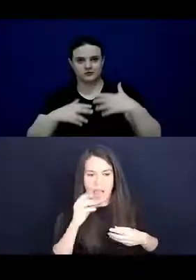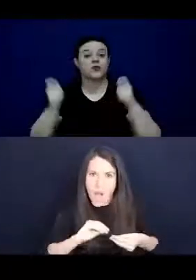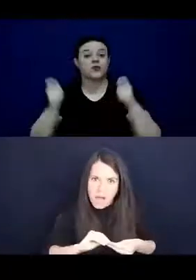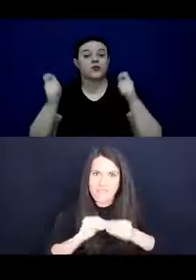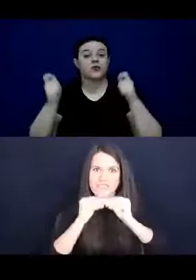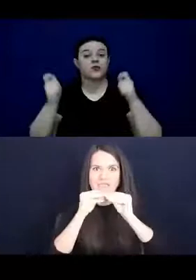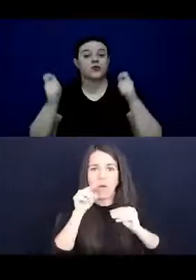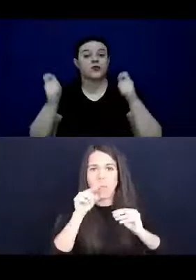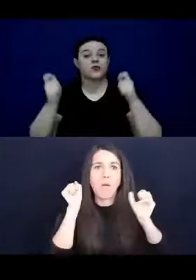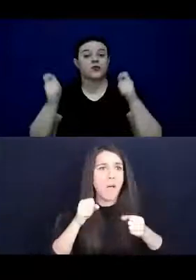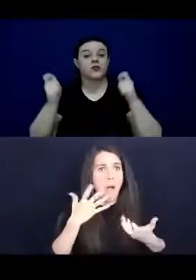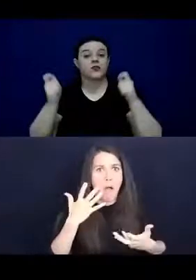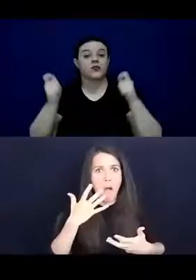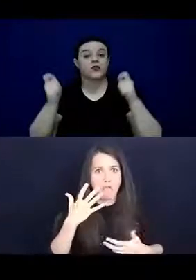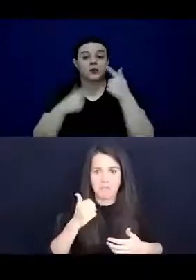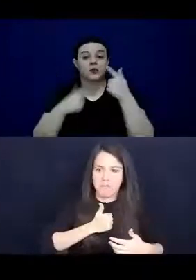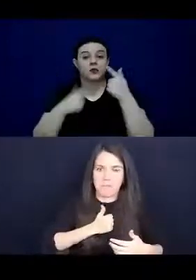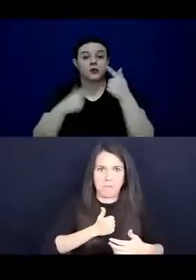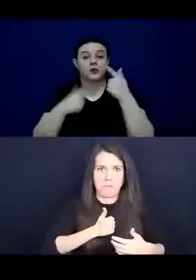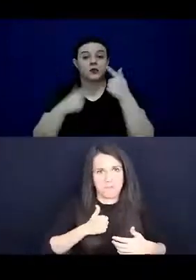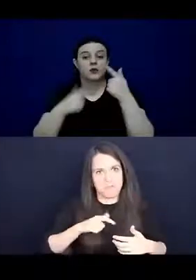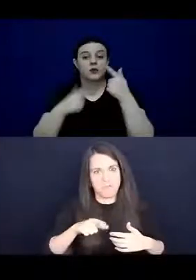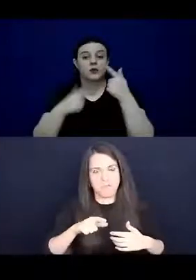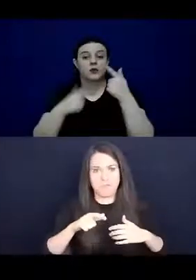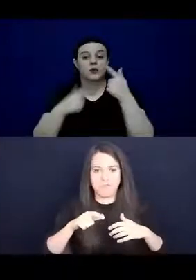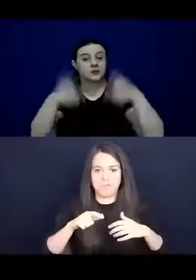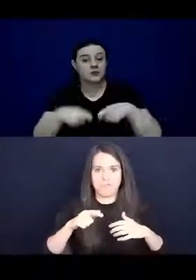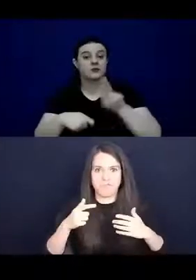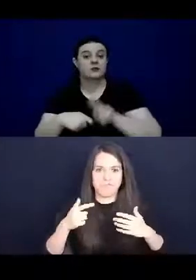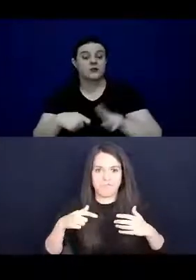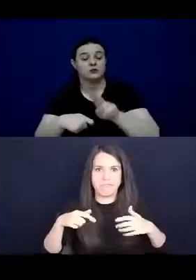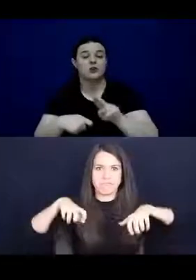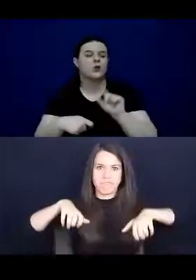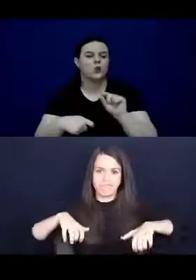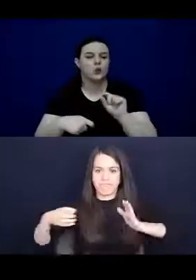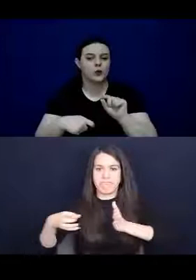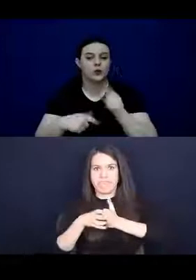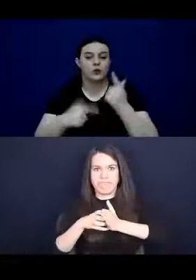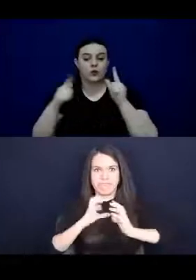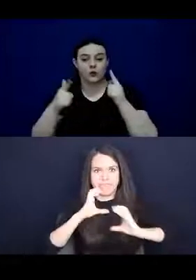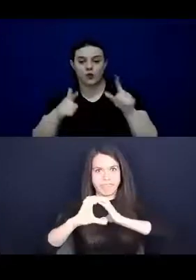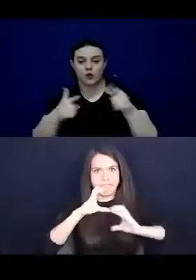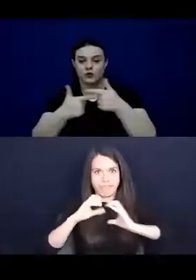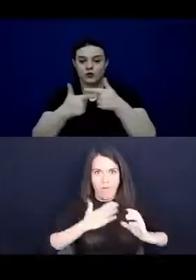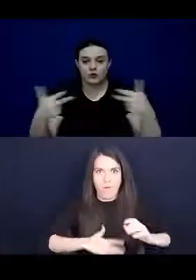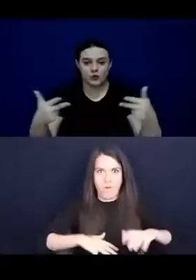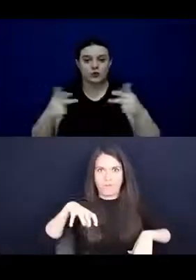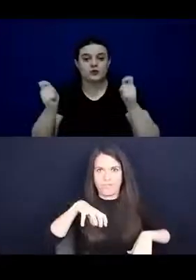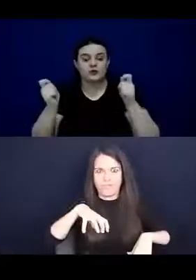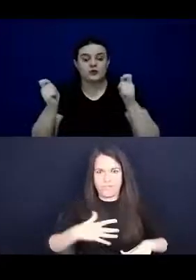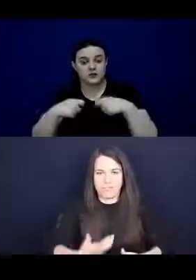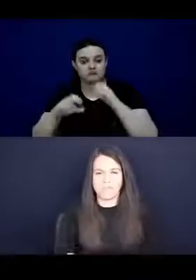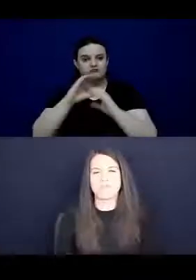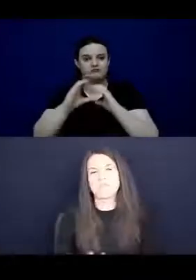be used to make more static devices that may be useful in communication situations. And you hear a little bit about the